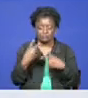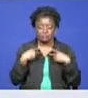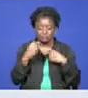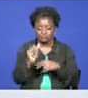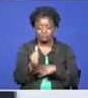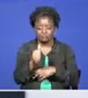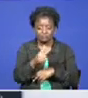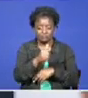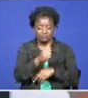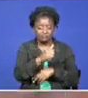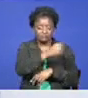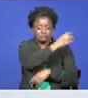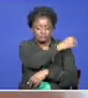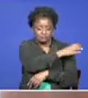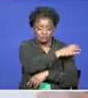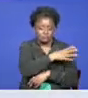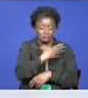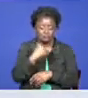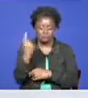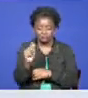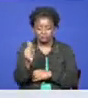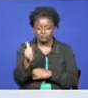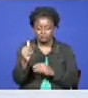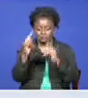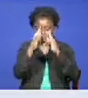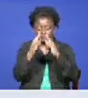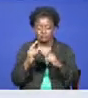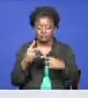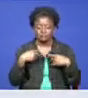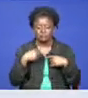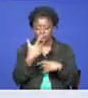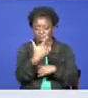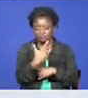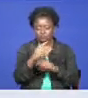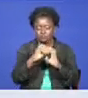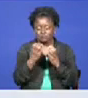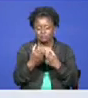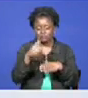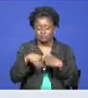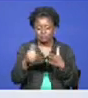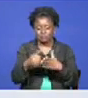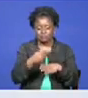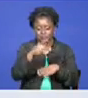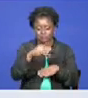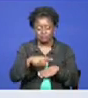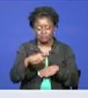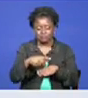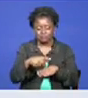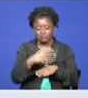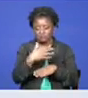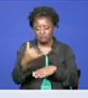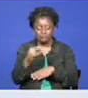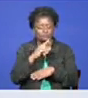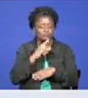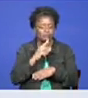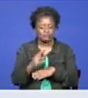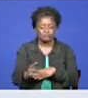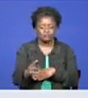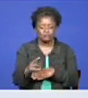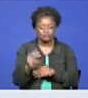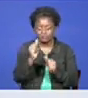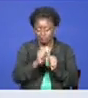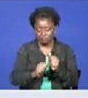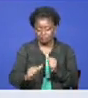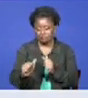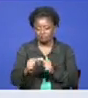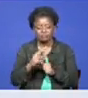camps at their own islands, and we have 3 clubs in New Providence, and they are